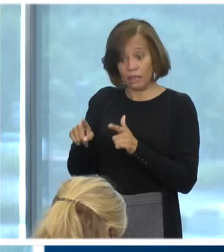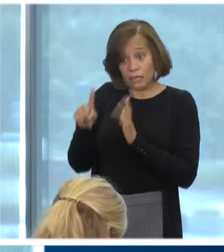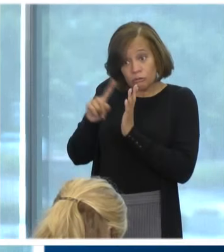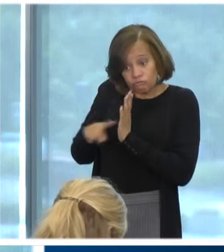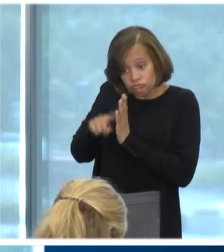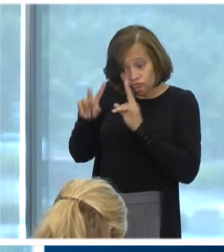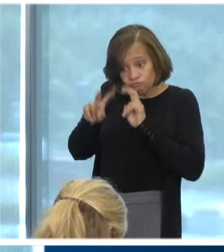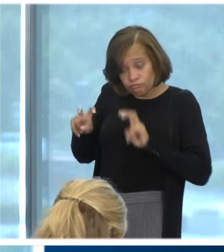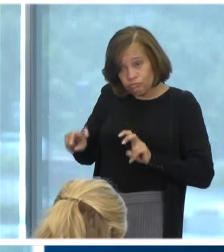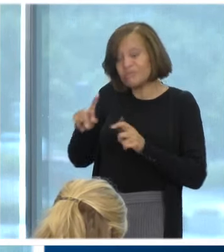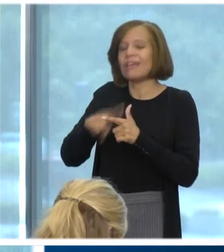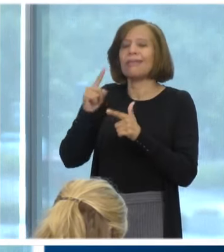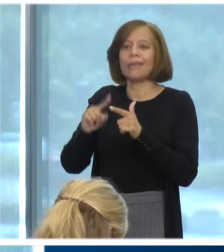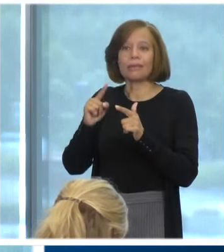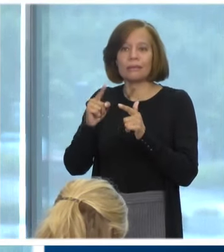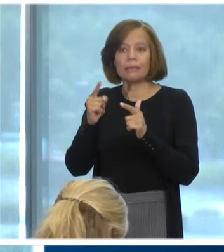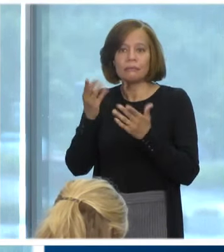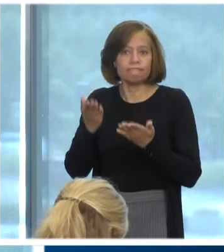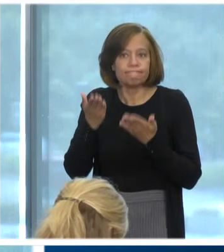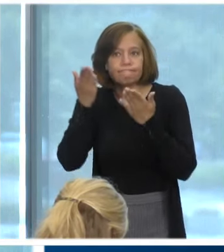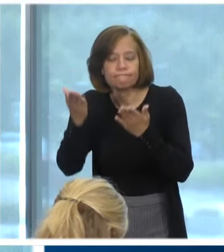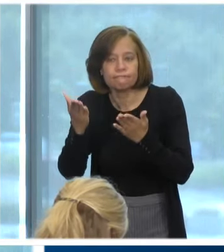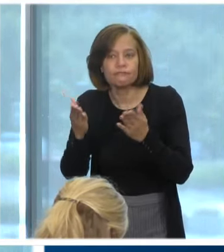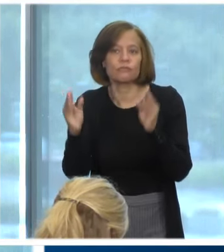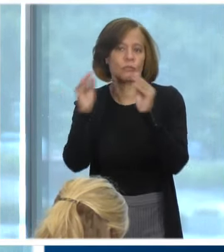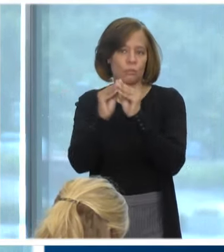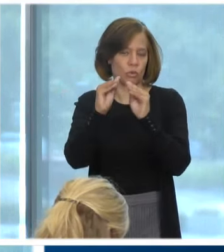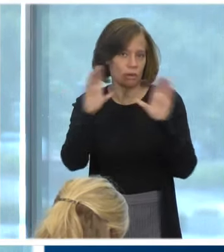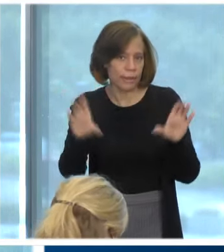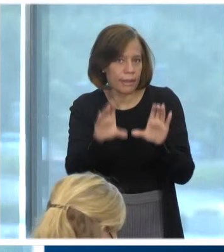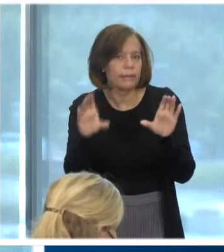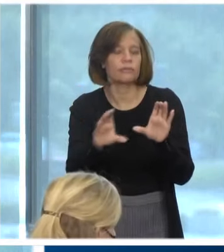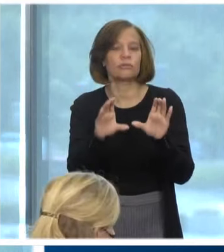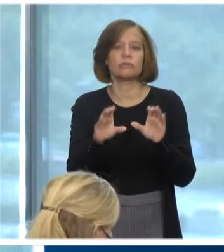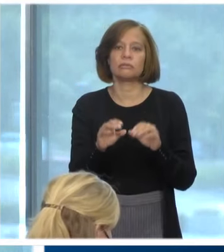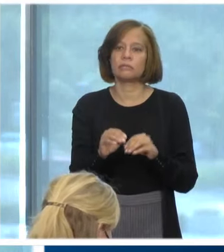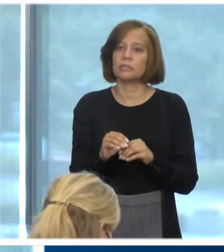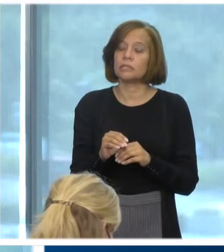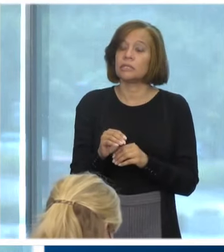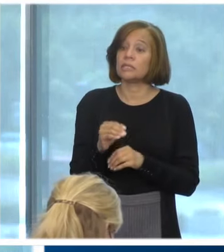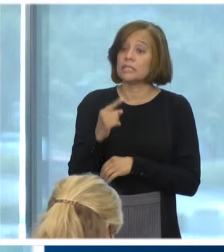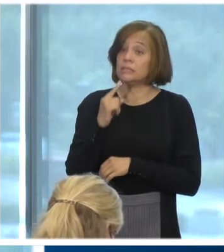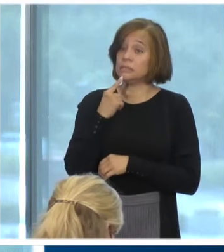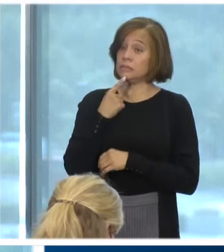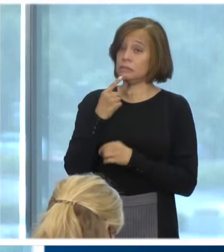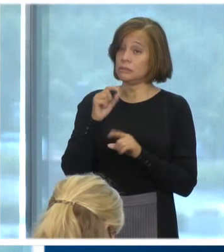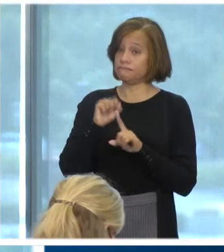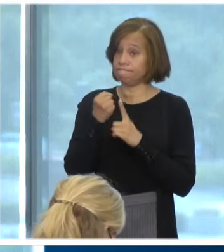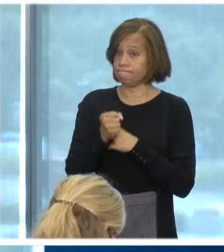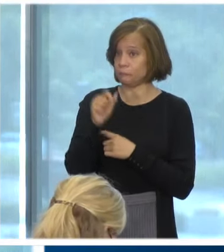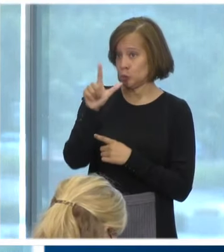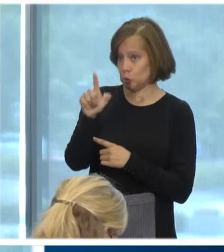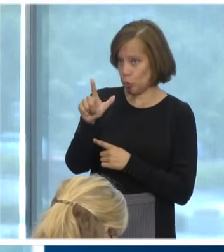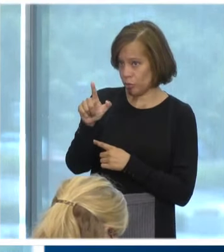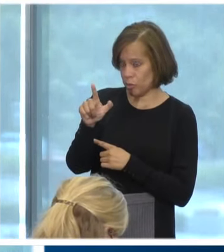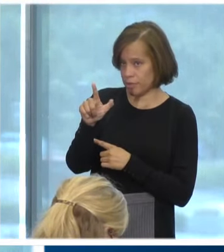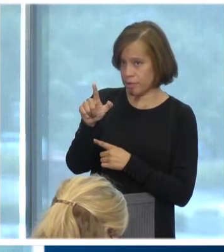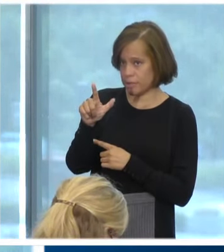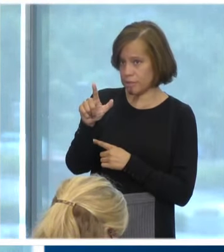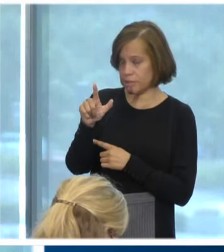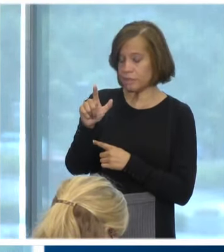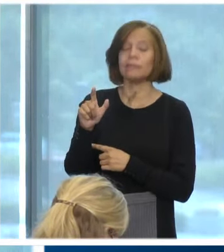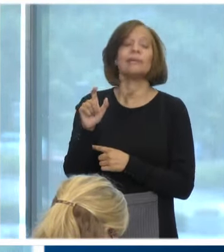discipline or administrative action. More serious offenses, 21 to date, have been turned over to a former